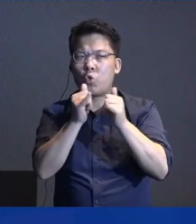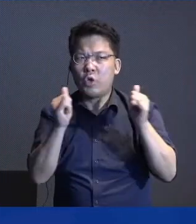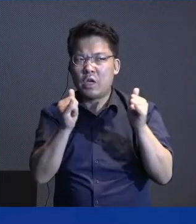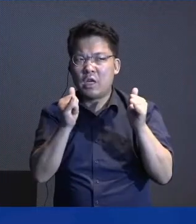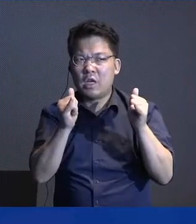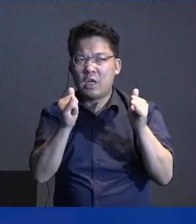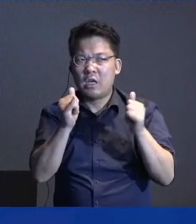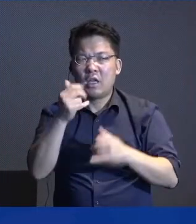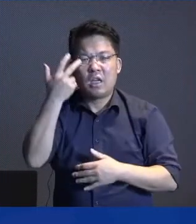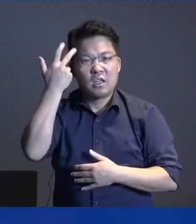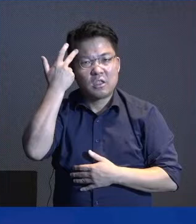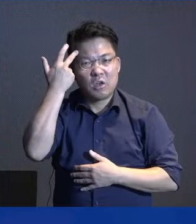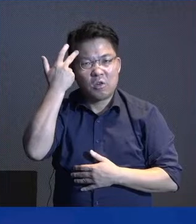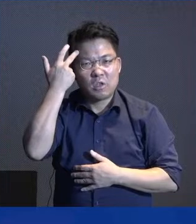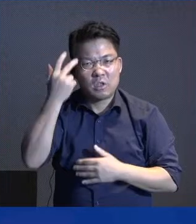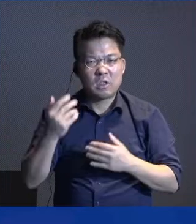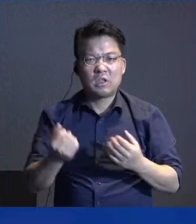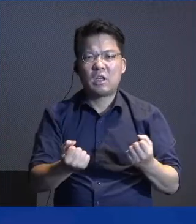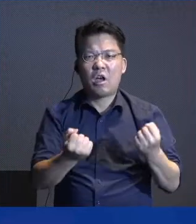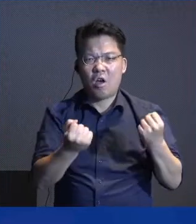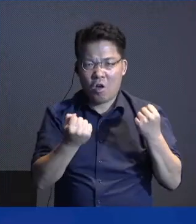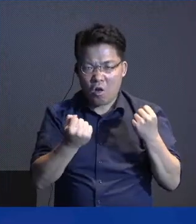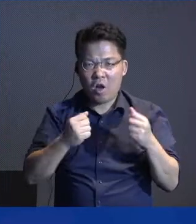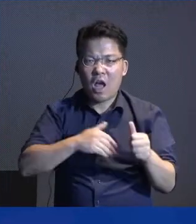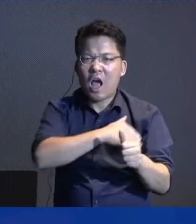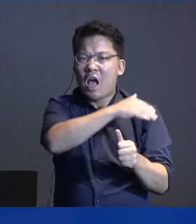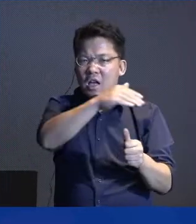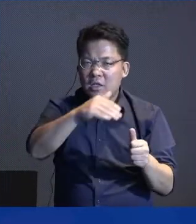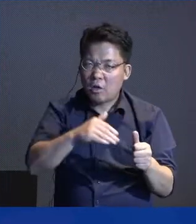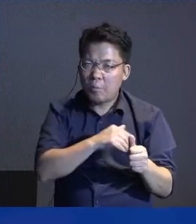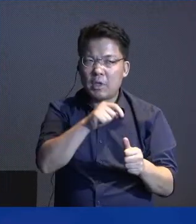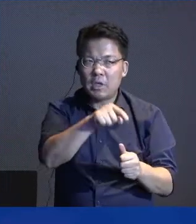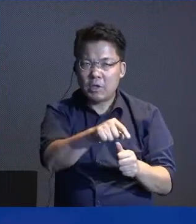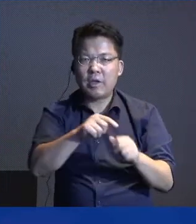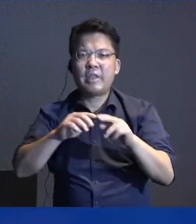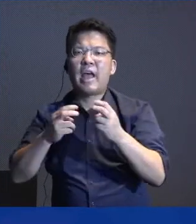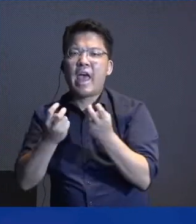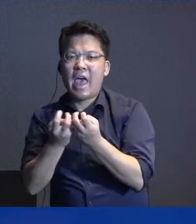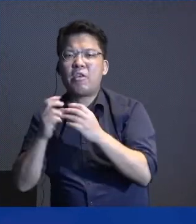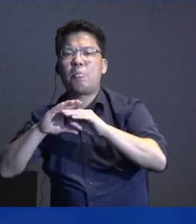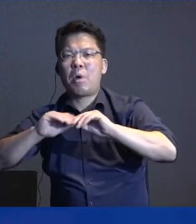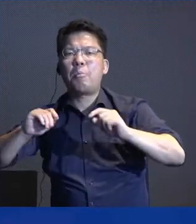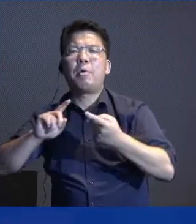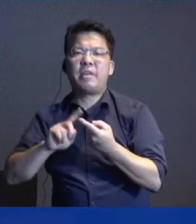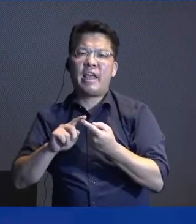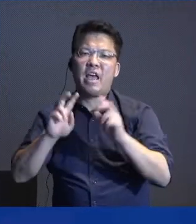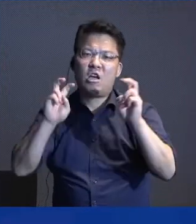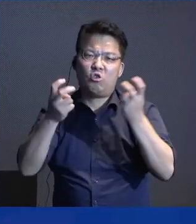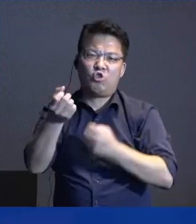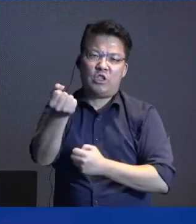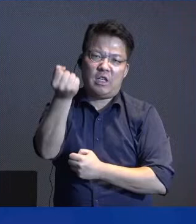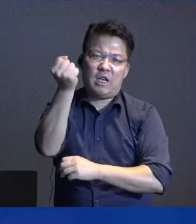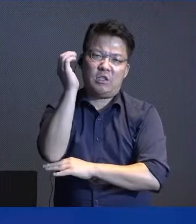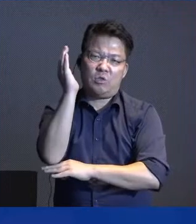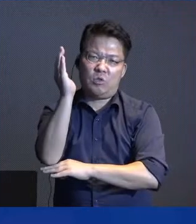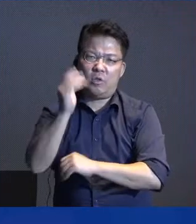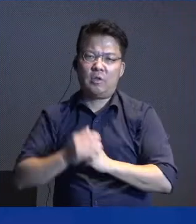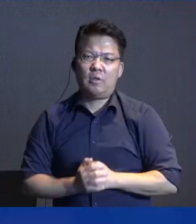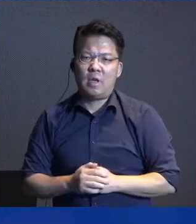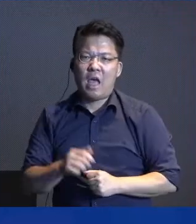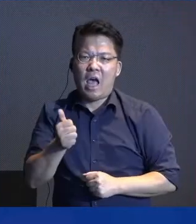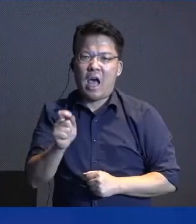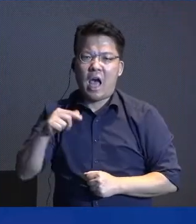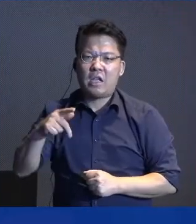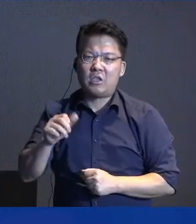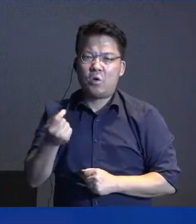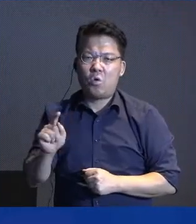Ha is professor in the Department of Social Welfare at Seoul National University,